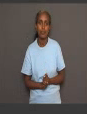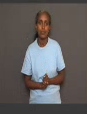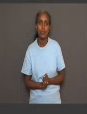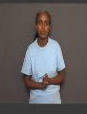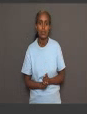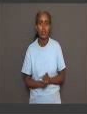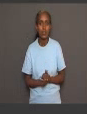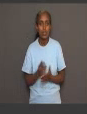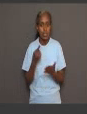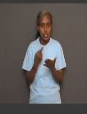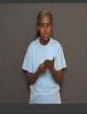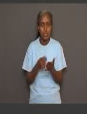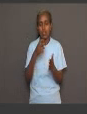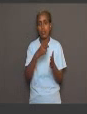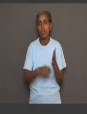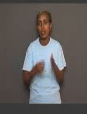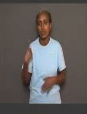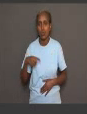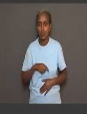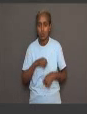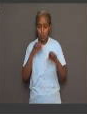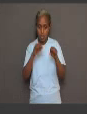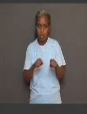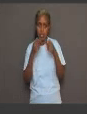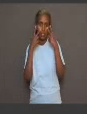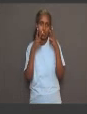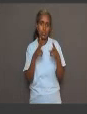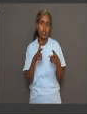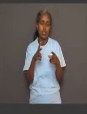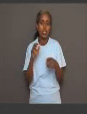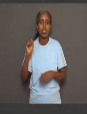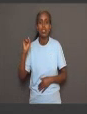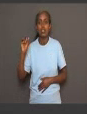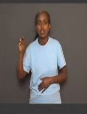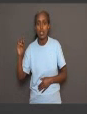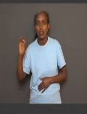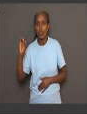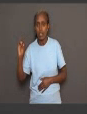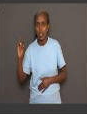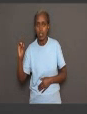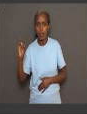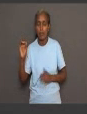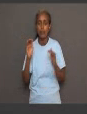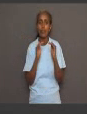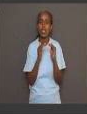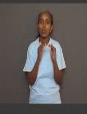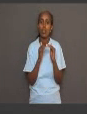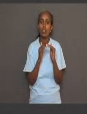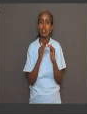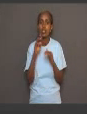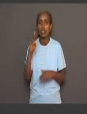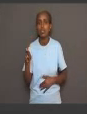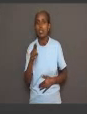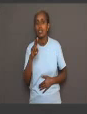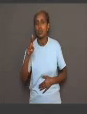With these values, we can see that sine of theta equals the